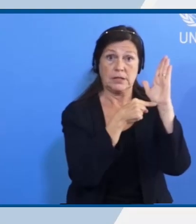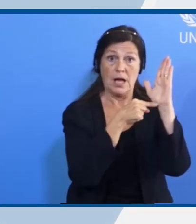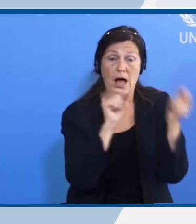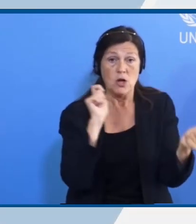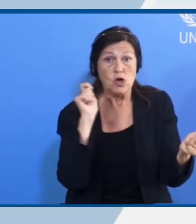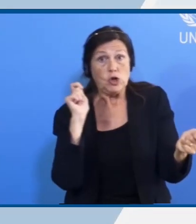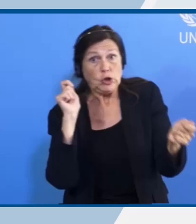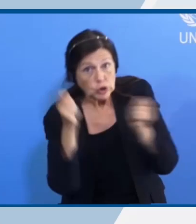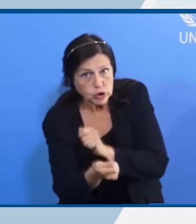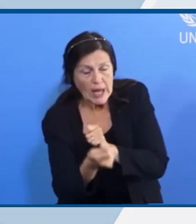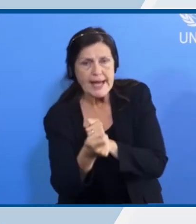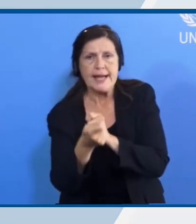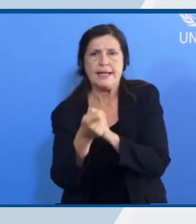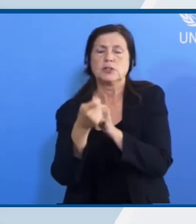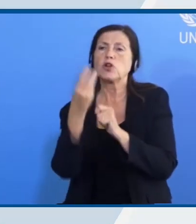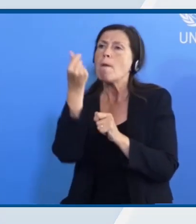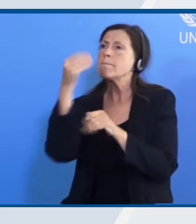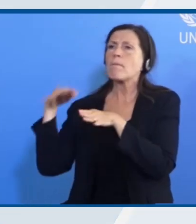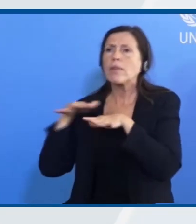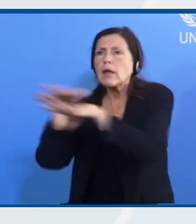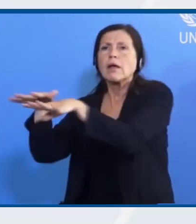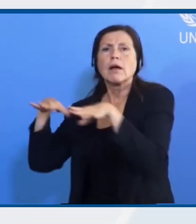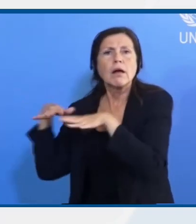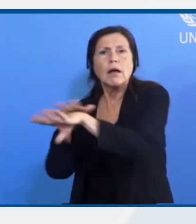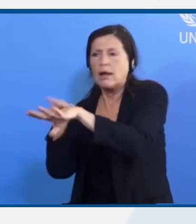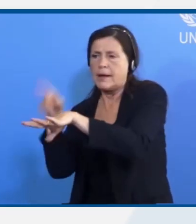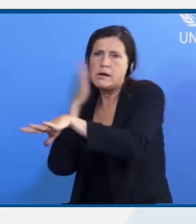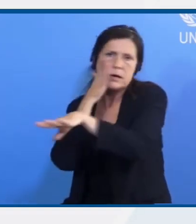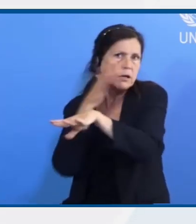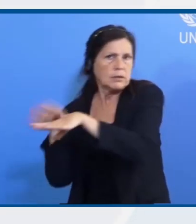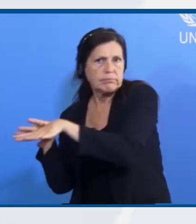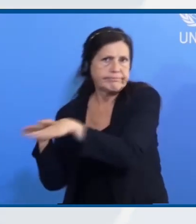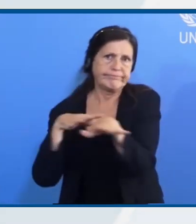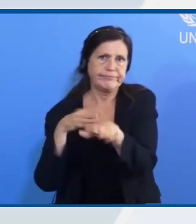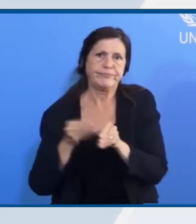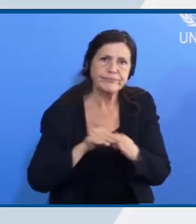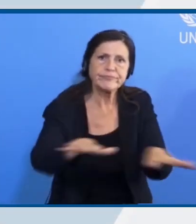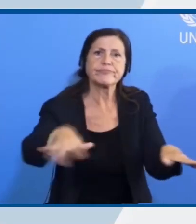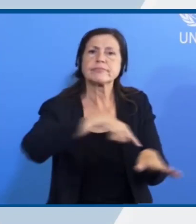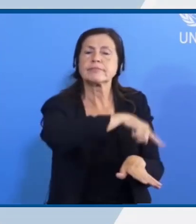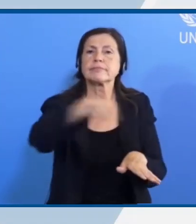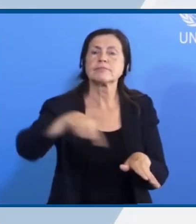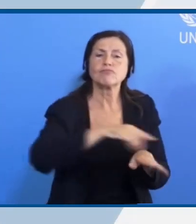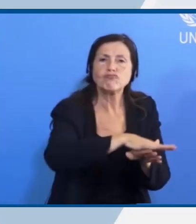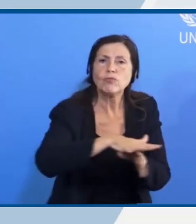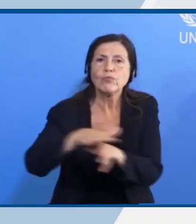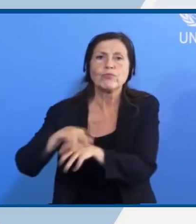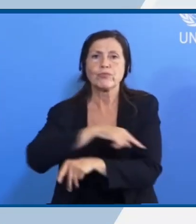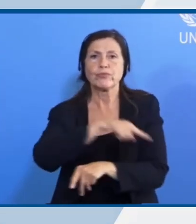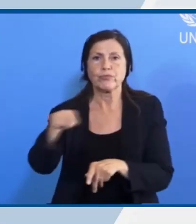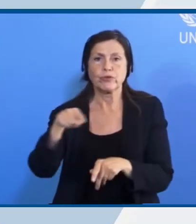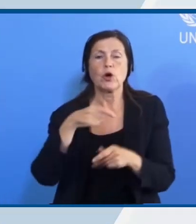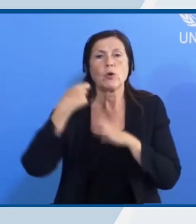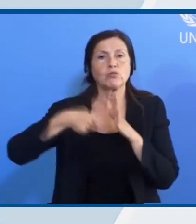resilience on the local level? Same, to you. How about social bonds for DRR projects,